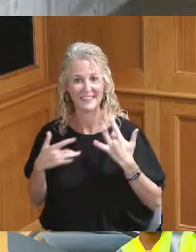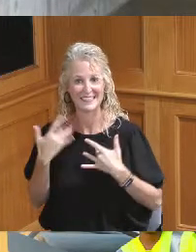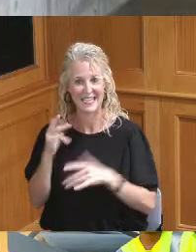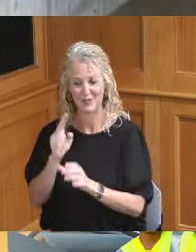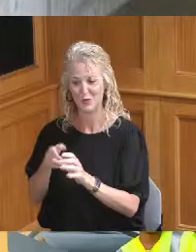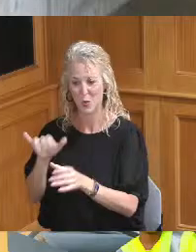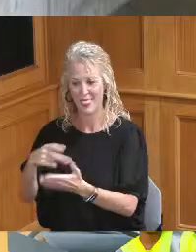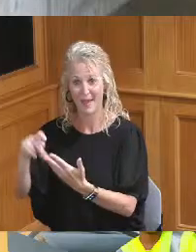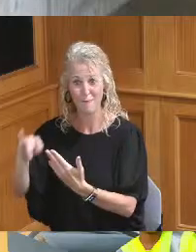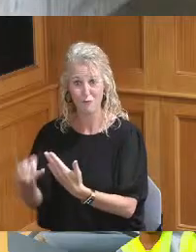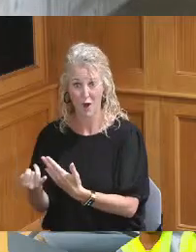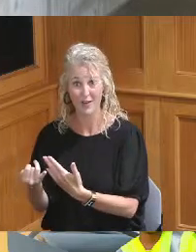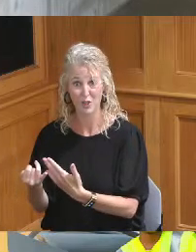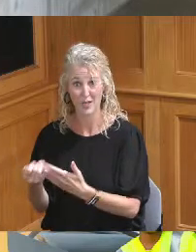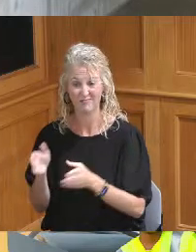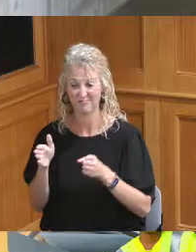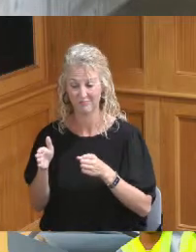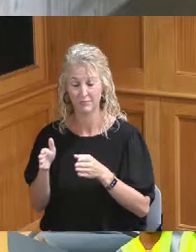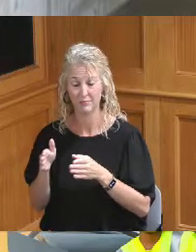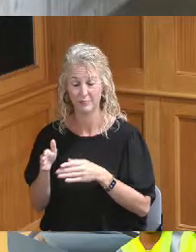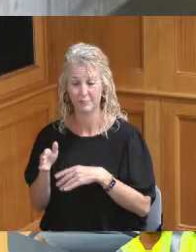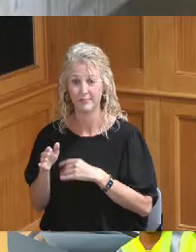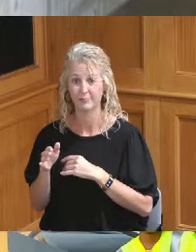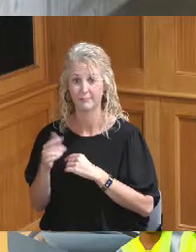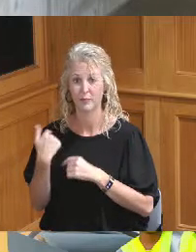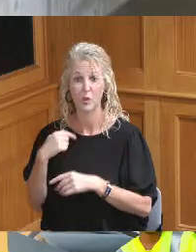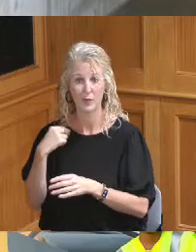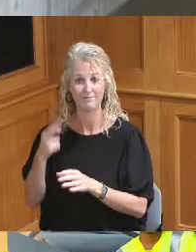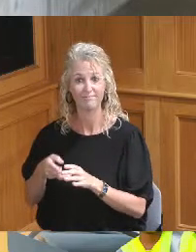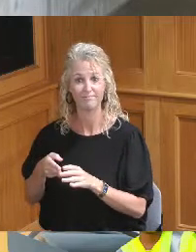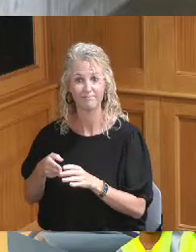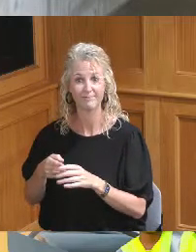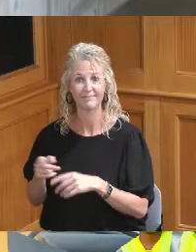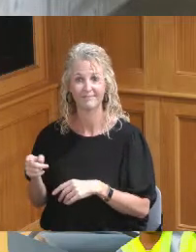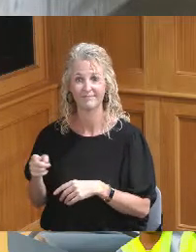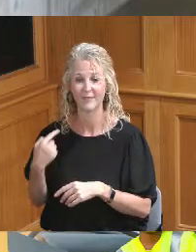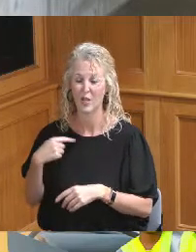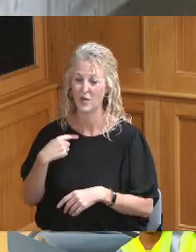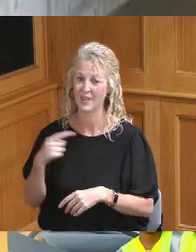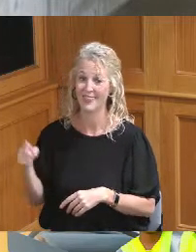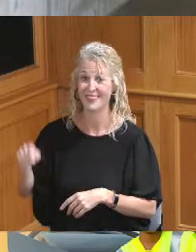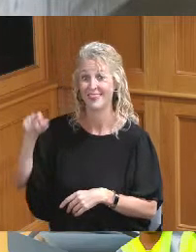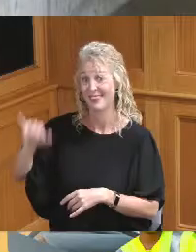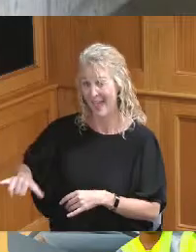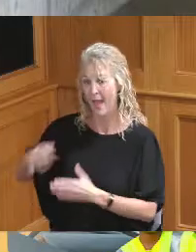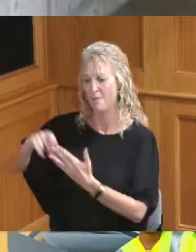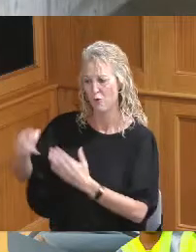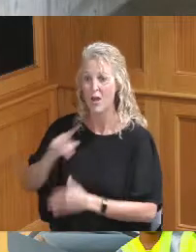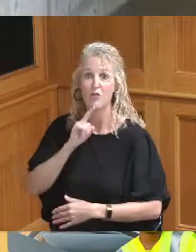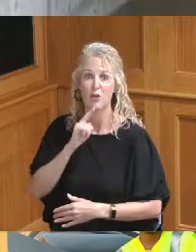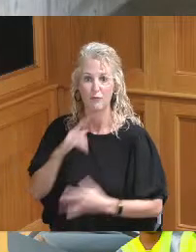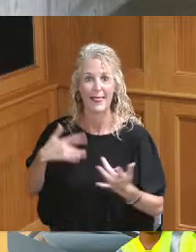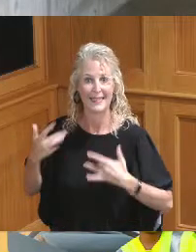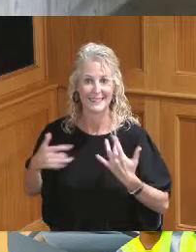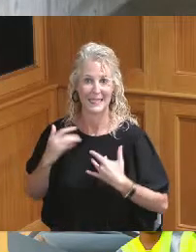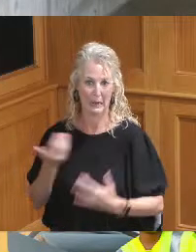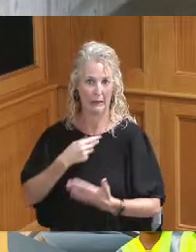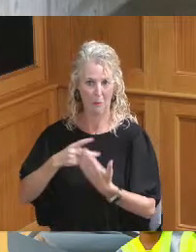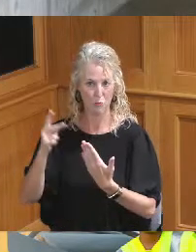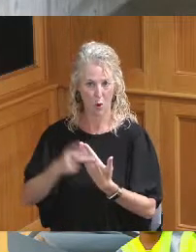but the Brent Spence Bridge Corridor project team, who are strong advocates for our program and are very active in our